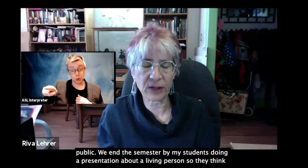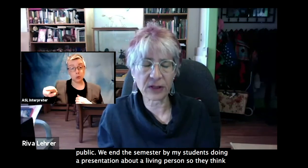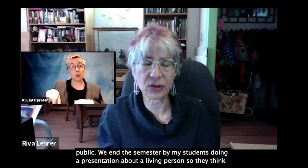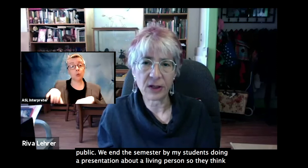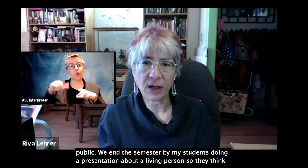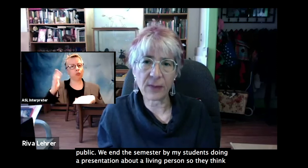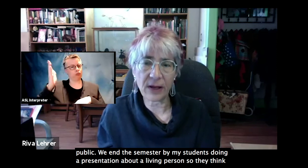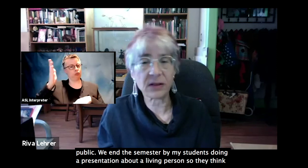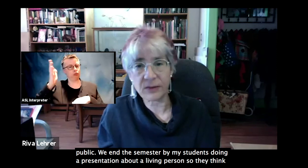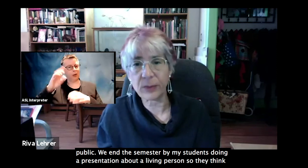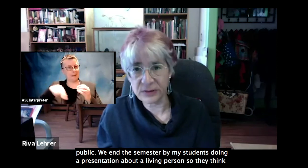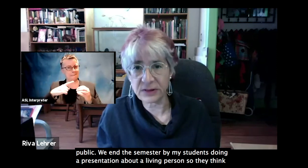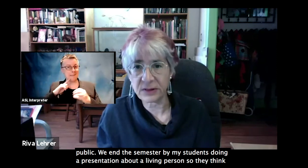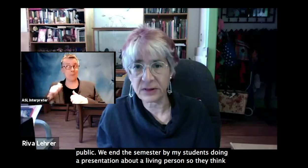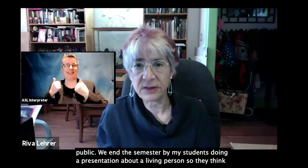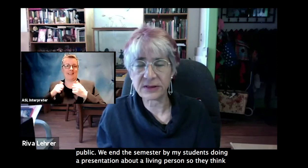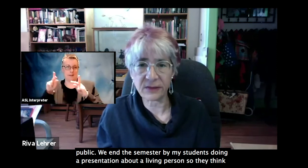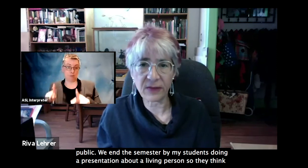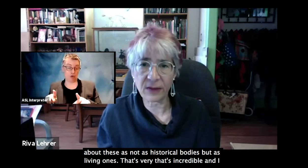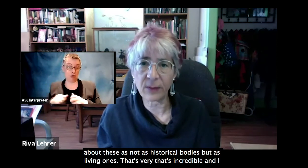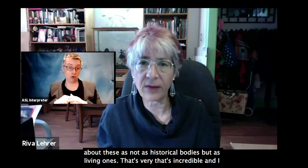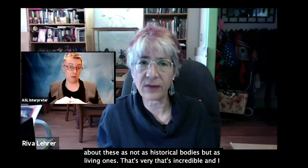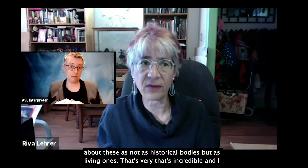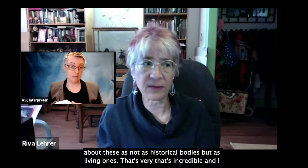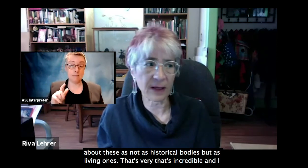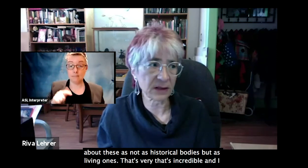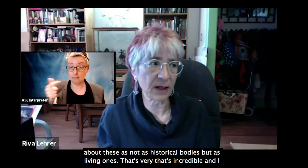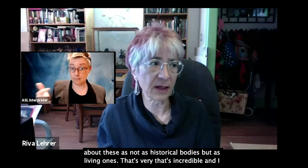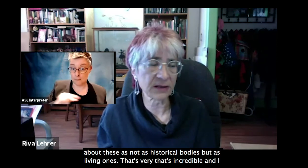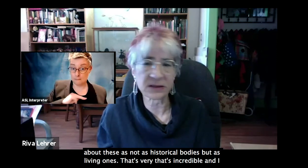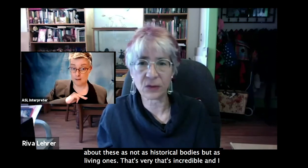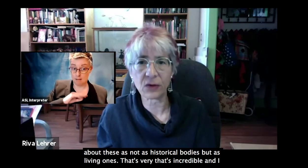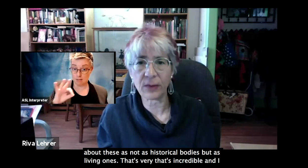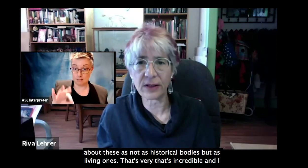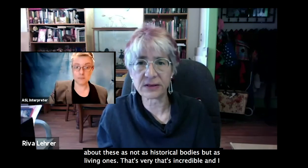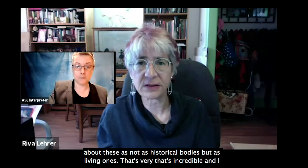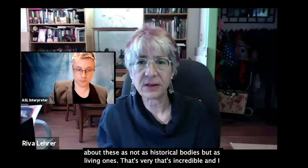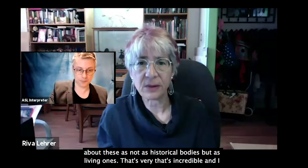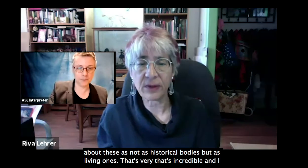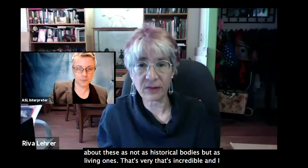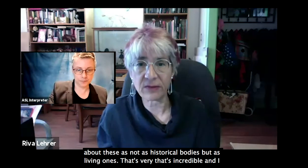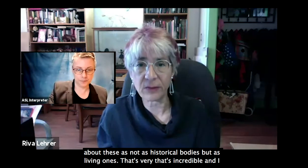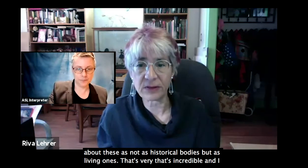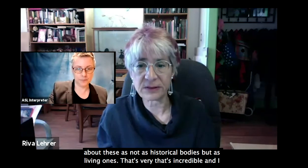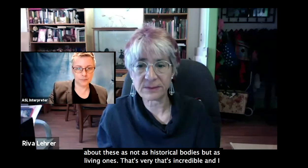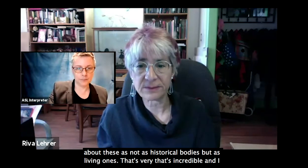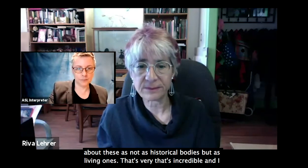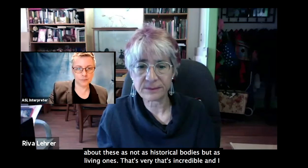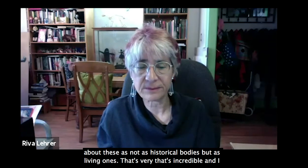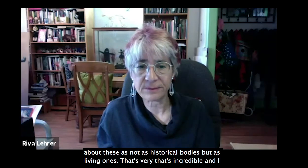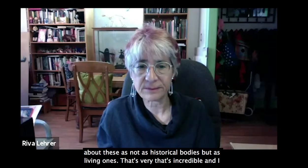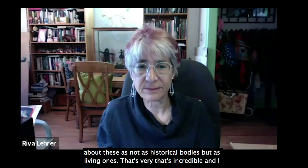presentation about a living person. So that they think about these as not as historical bodies, but as living ones.